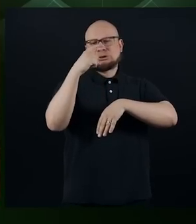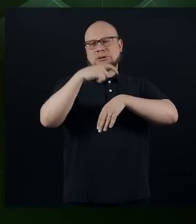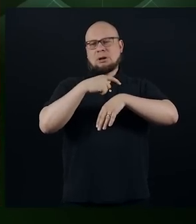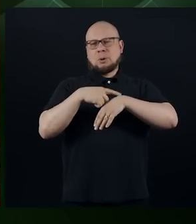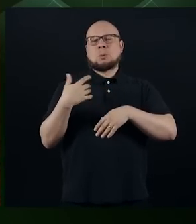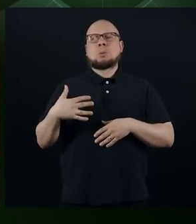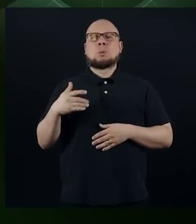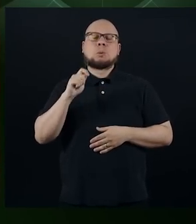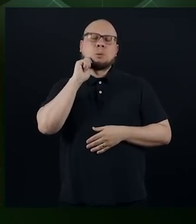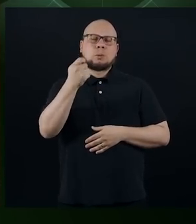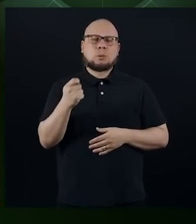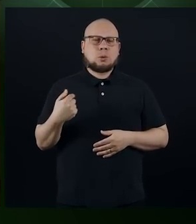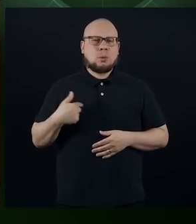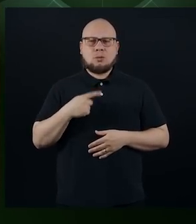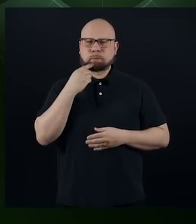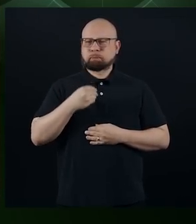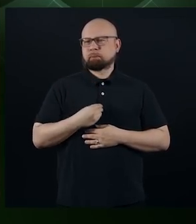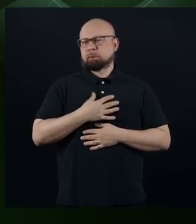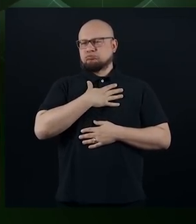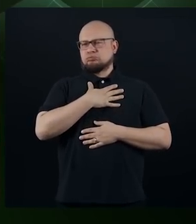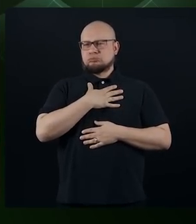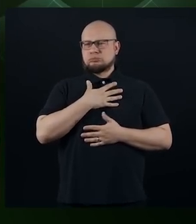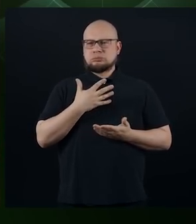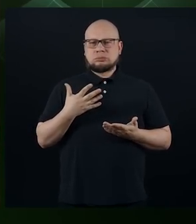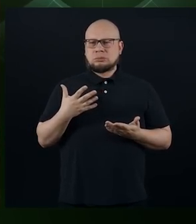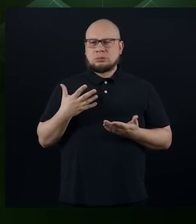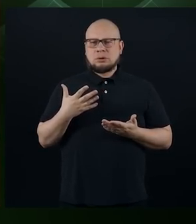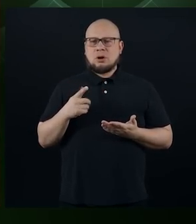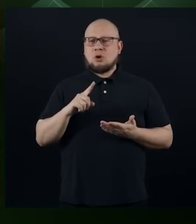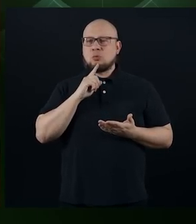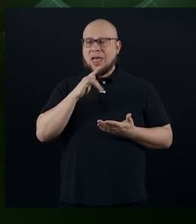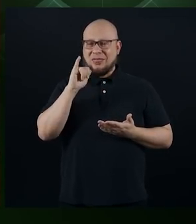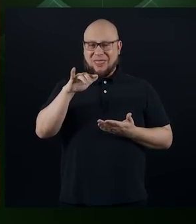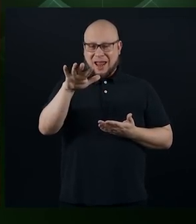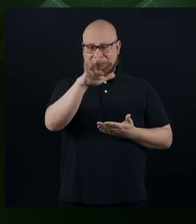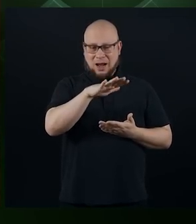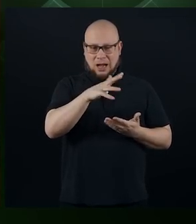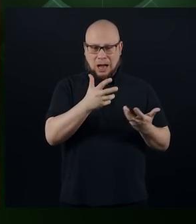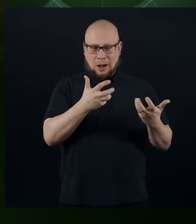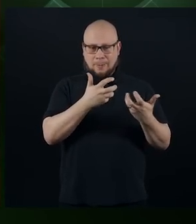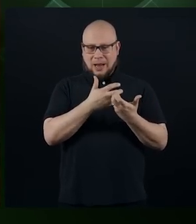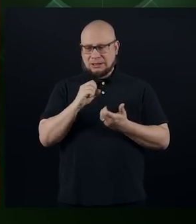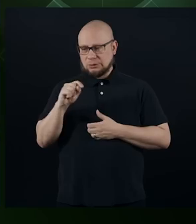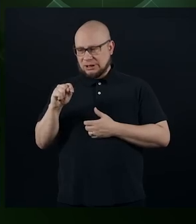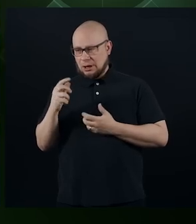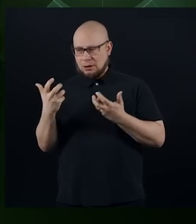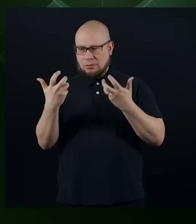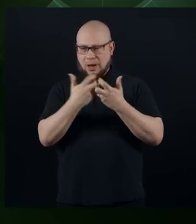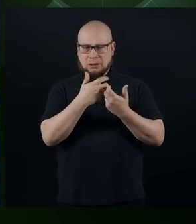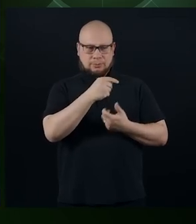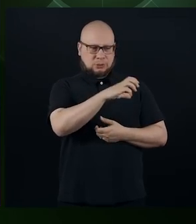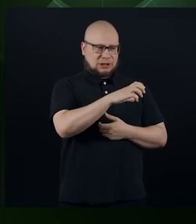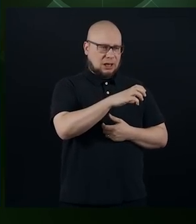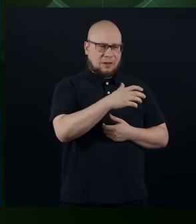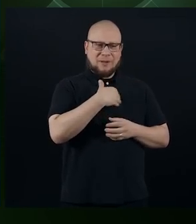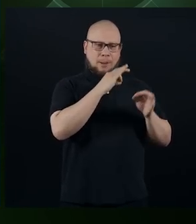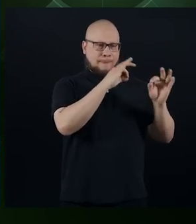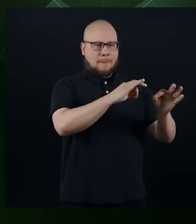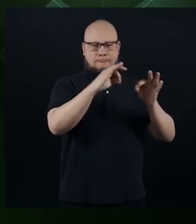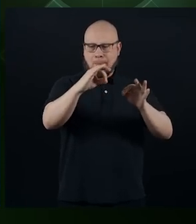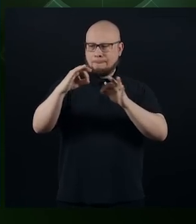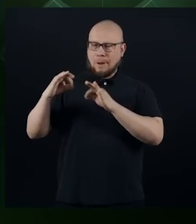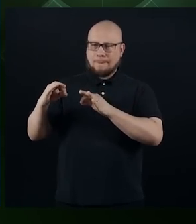just how inspired we've been to make it feel authentic to not only our world, but the world of Pirates of the Caribbean. Now, we can't wait for players